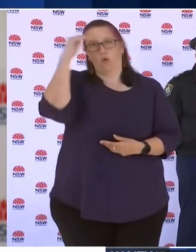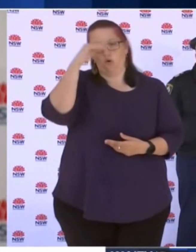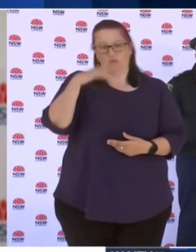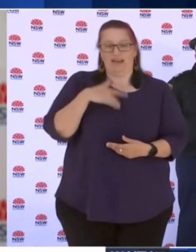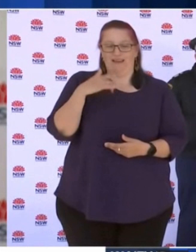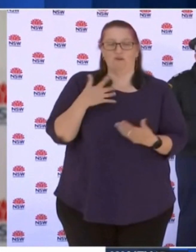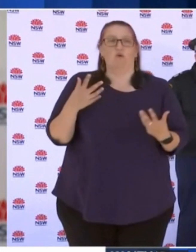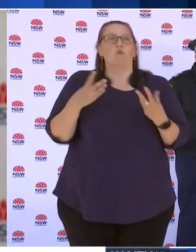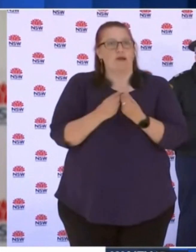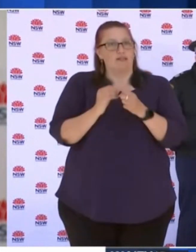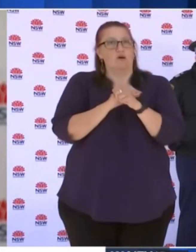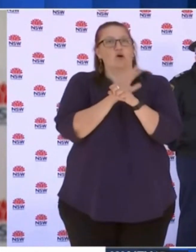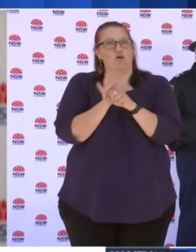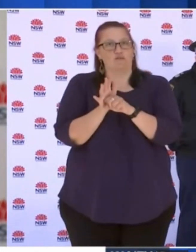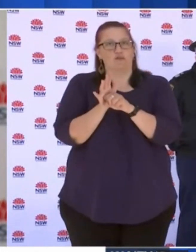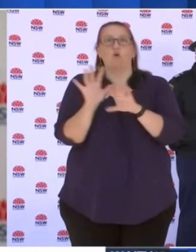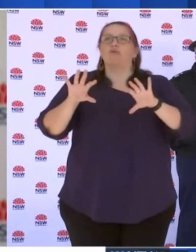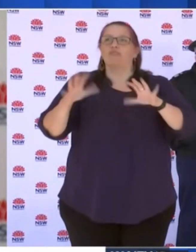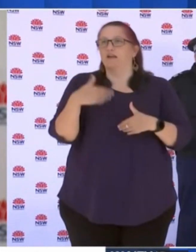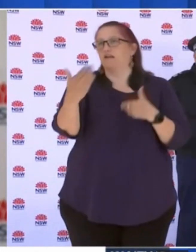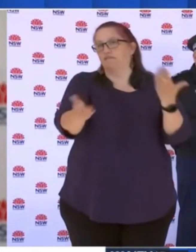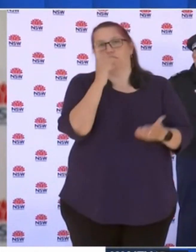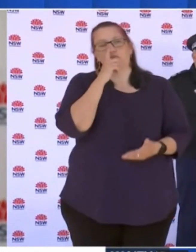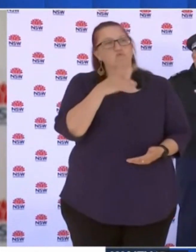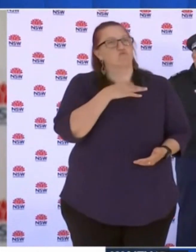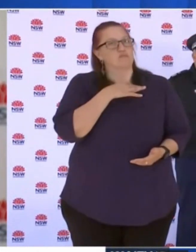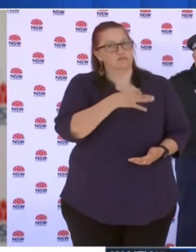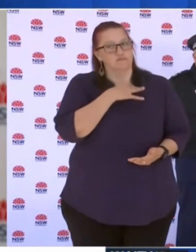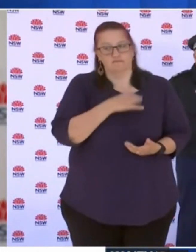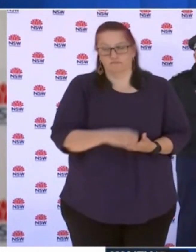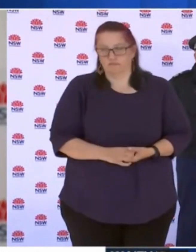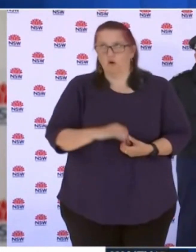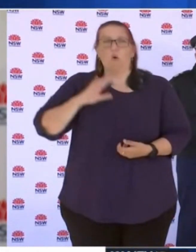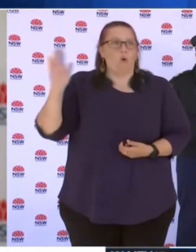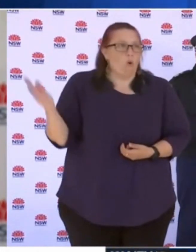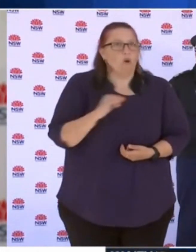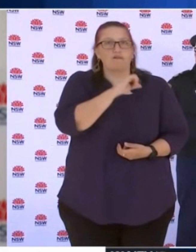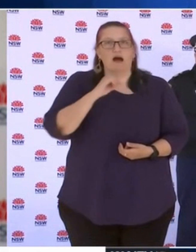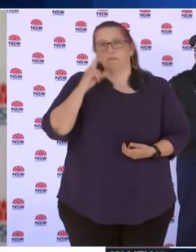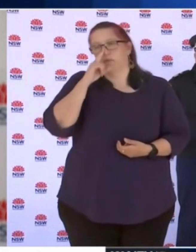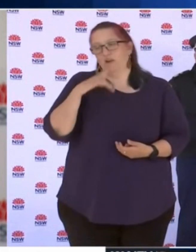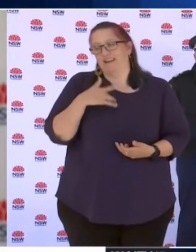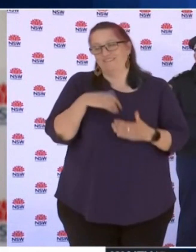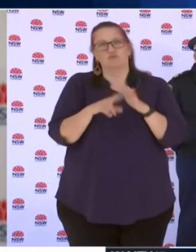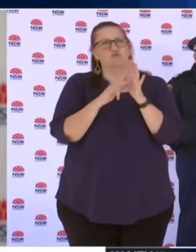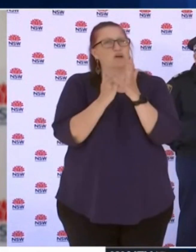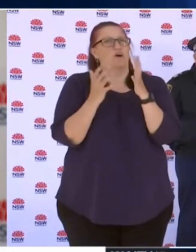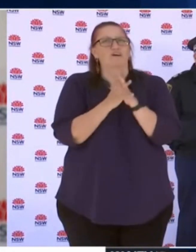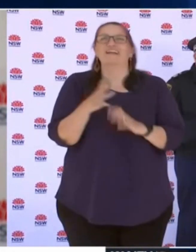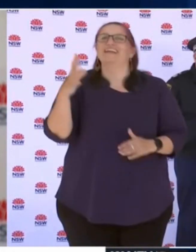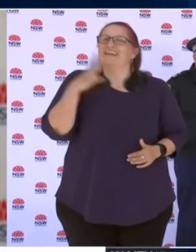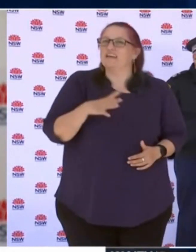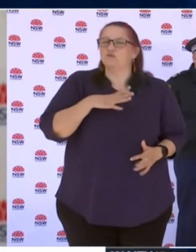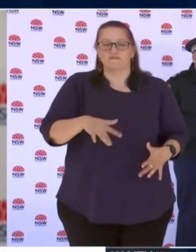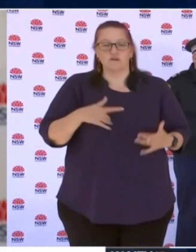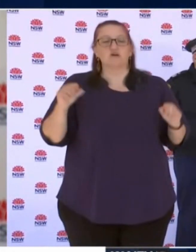also making sure that all of our citizens have confidence that we won't burden them unless we absolutely